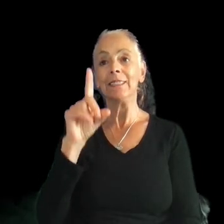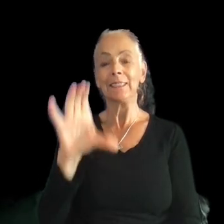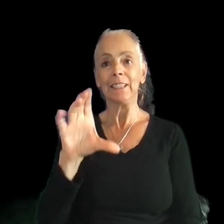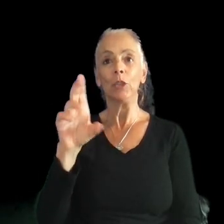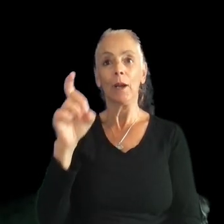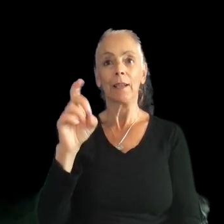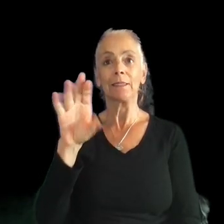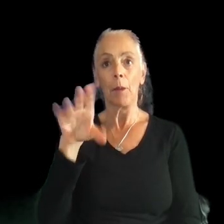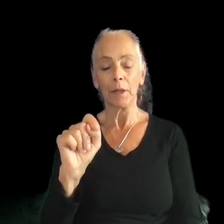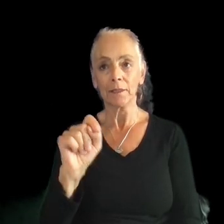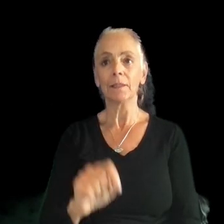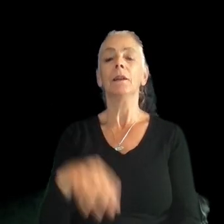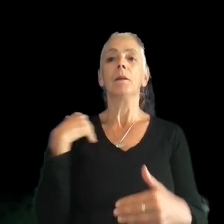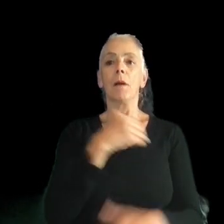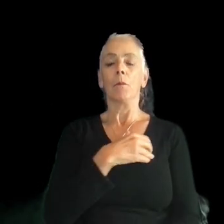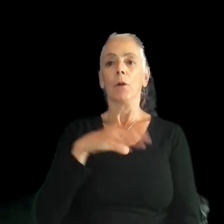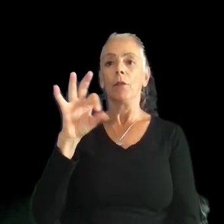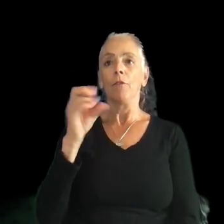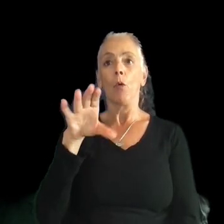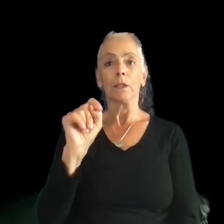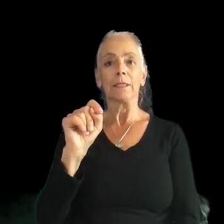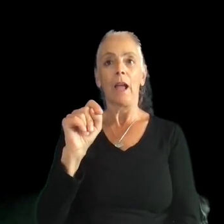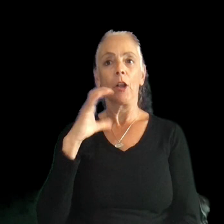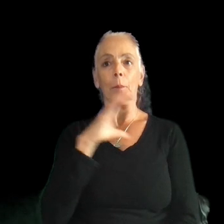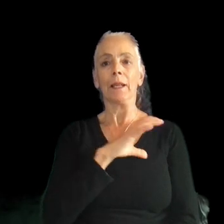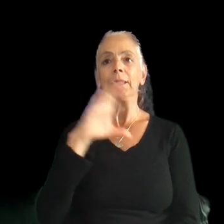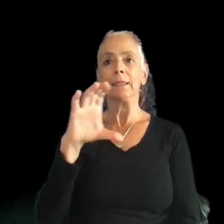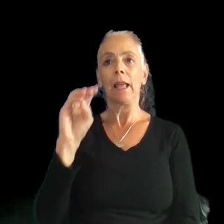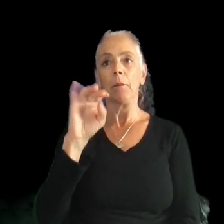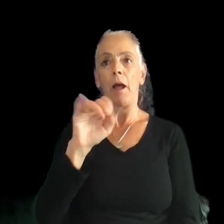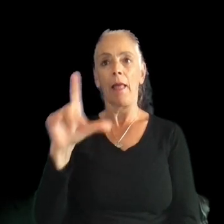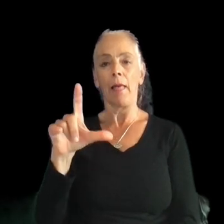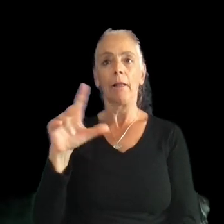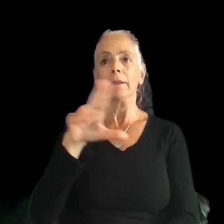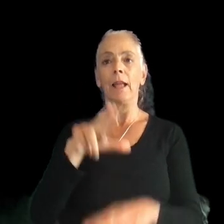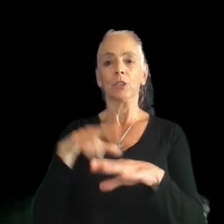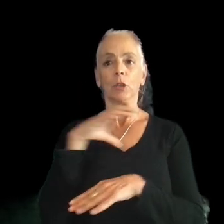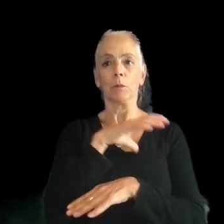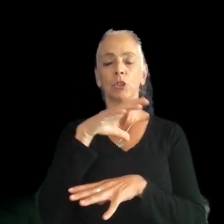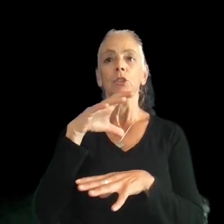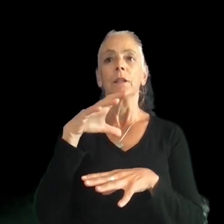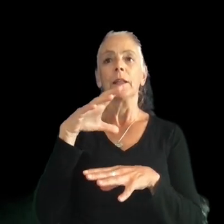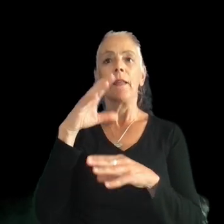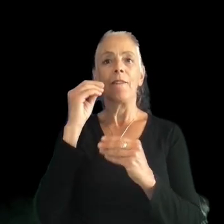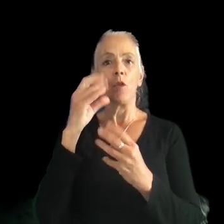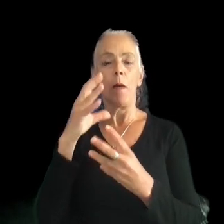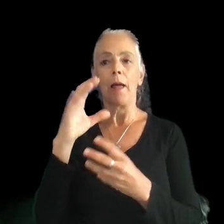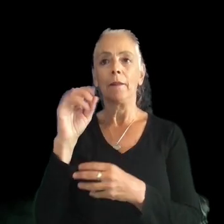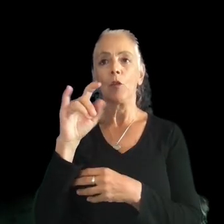a member of the foresight committee is cmil national commission of information informatics and